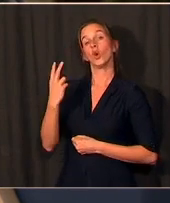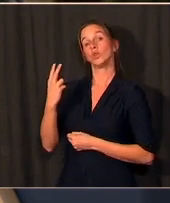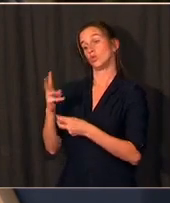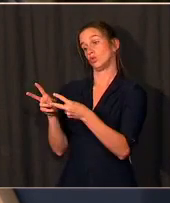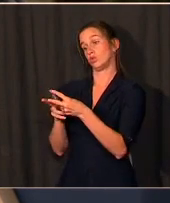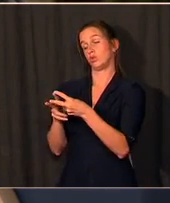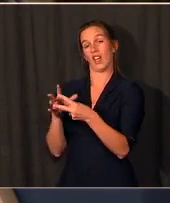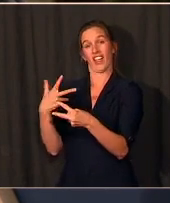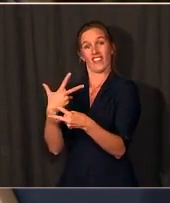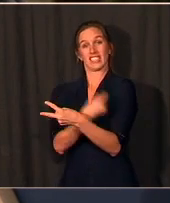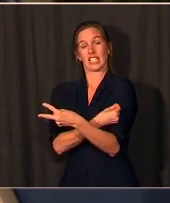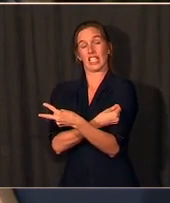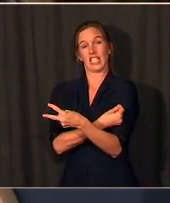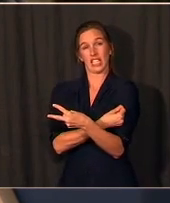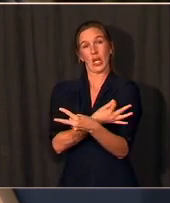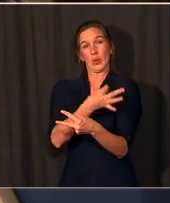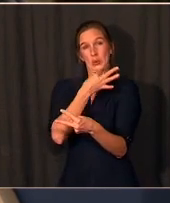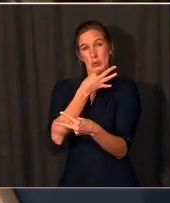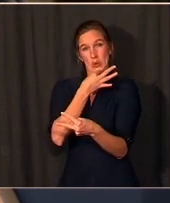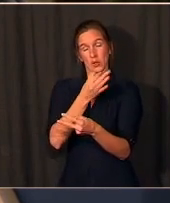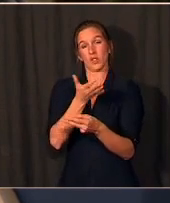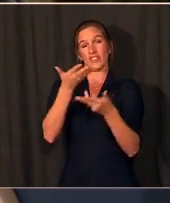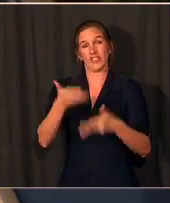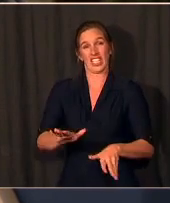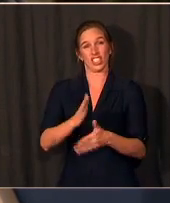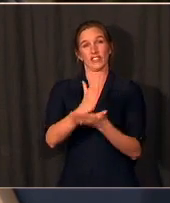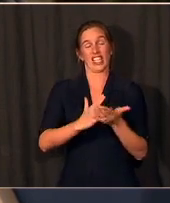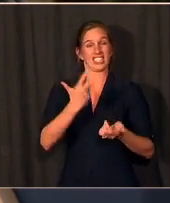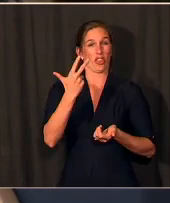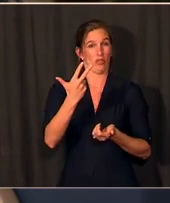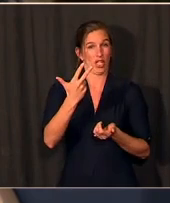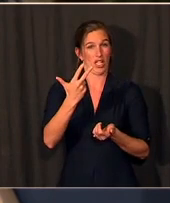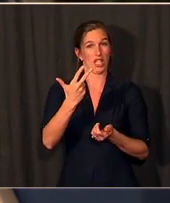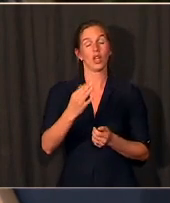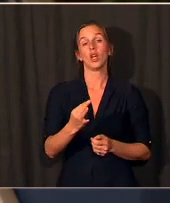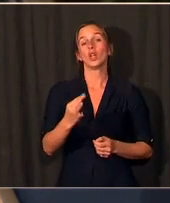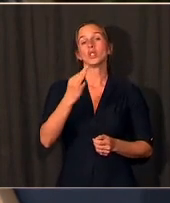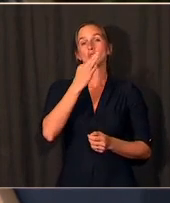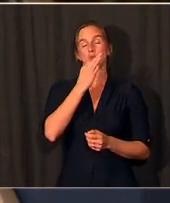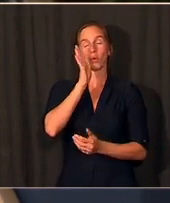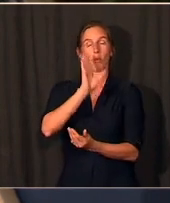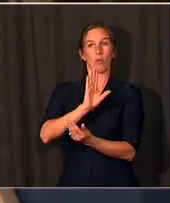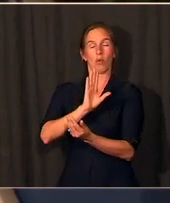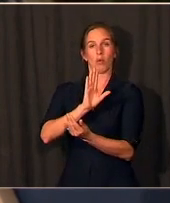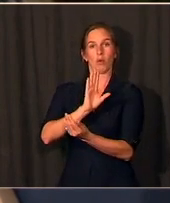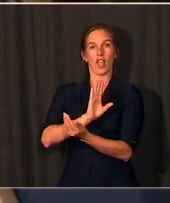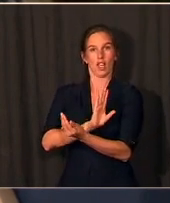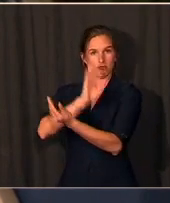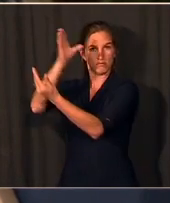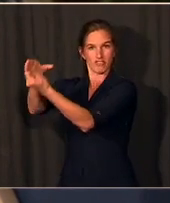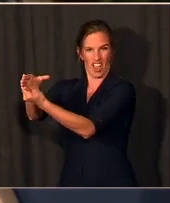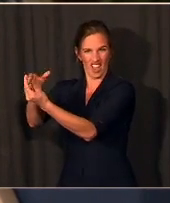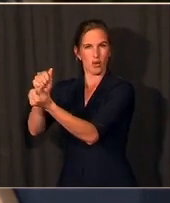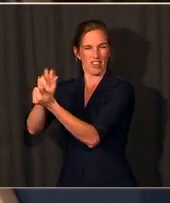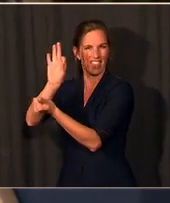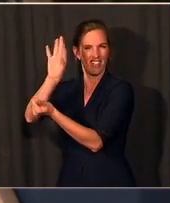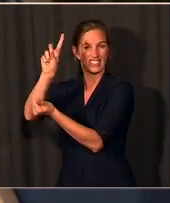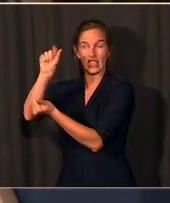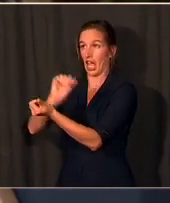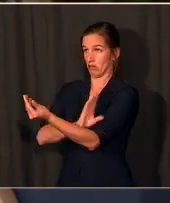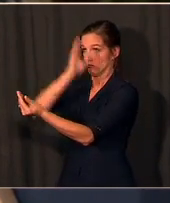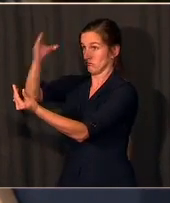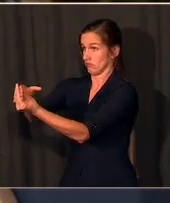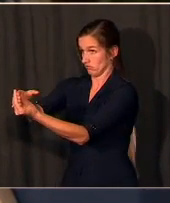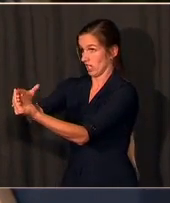trial are likely to be filing their files with the FDA for a